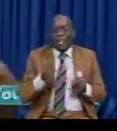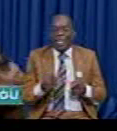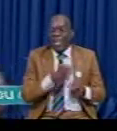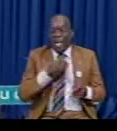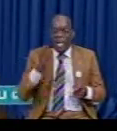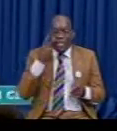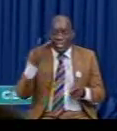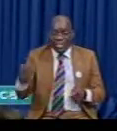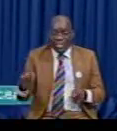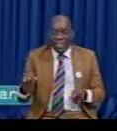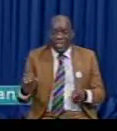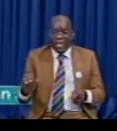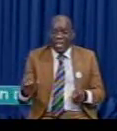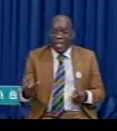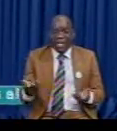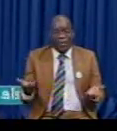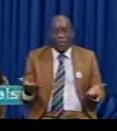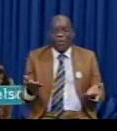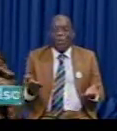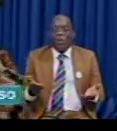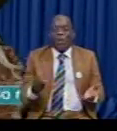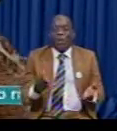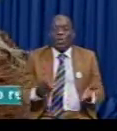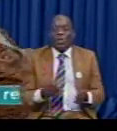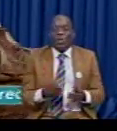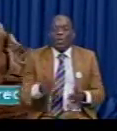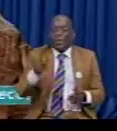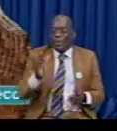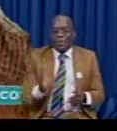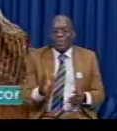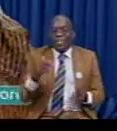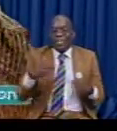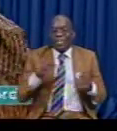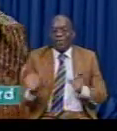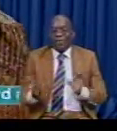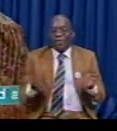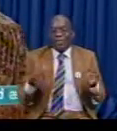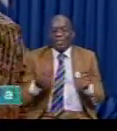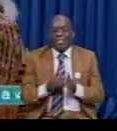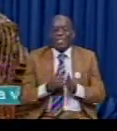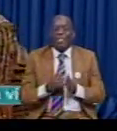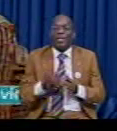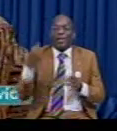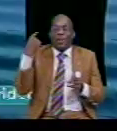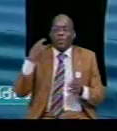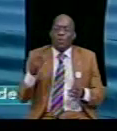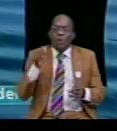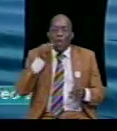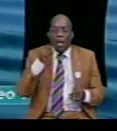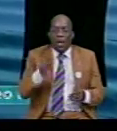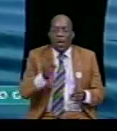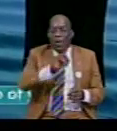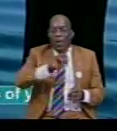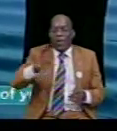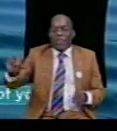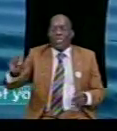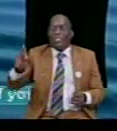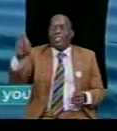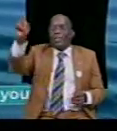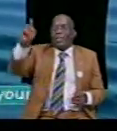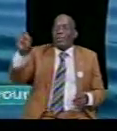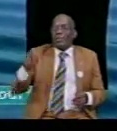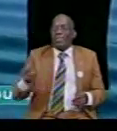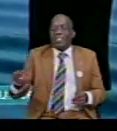be 50-50. But Almighty God has given her 100% healing. It is not